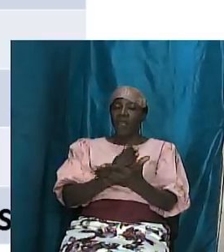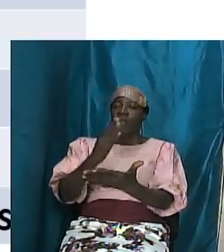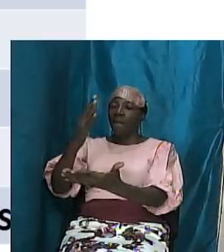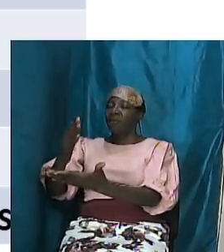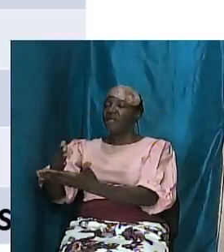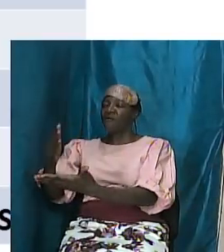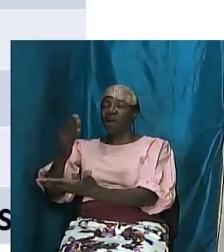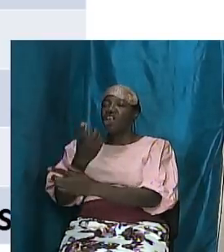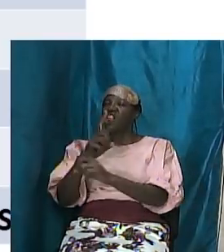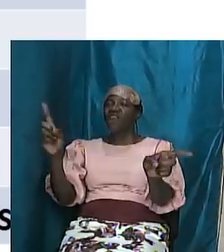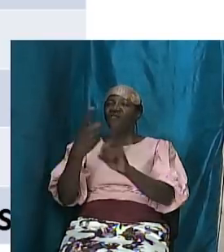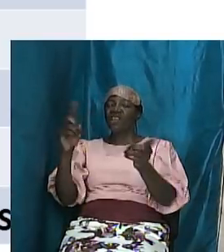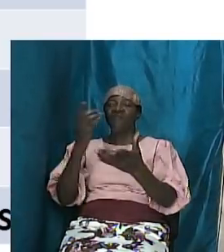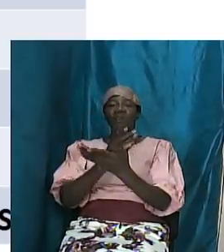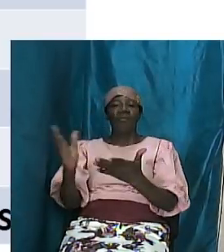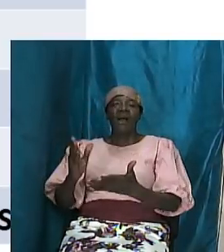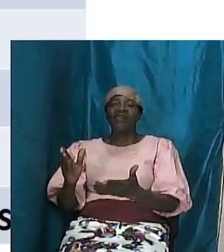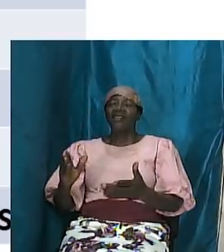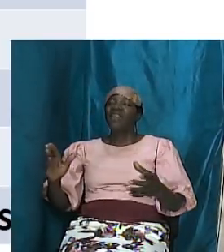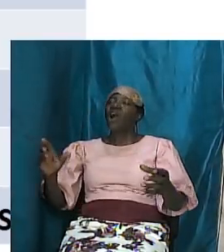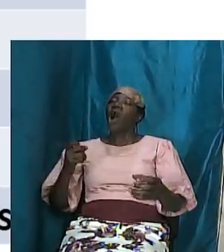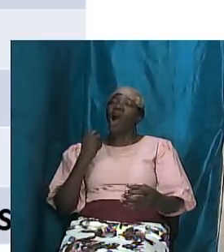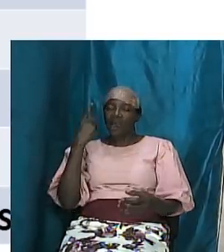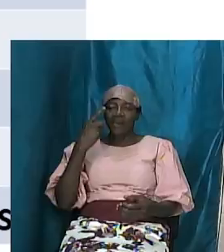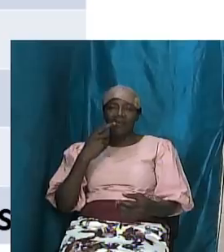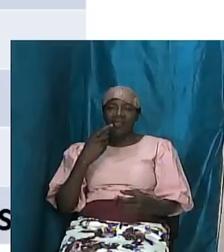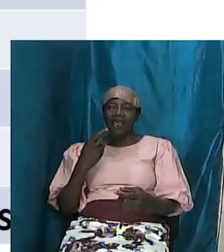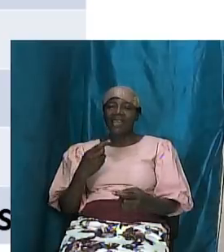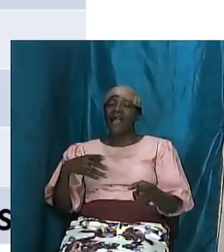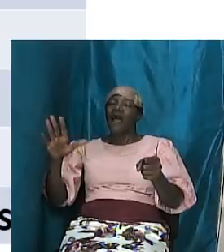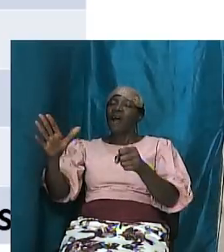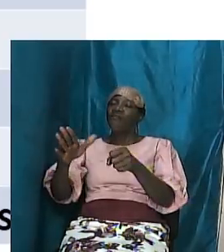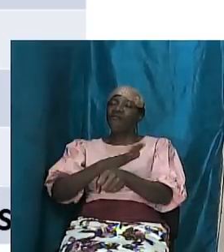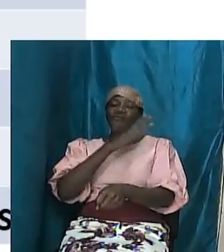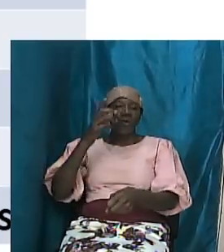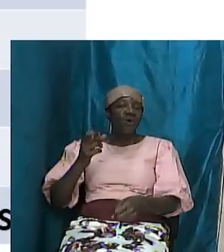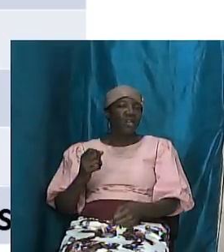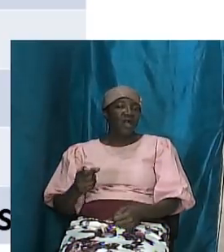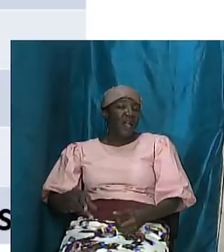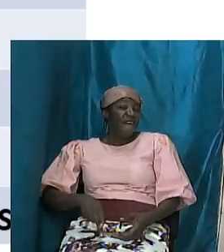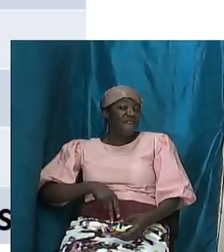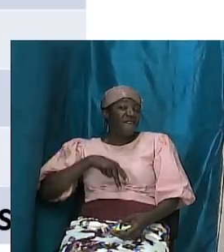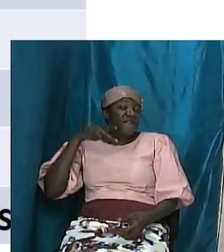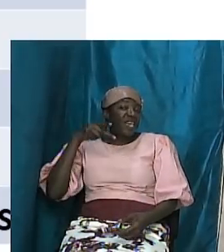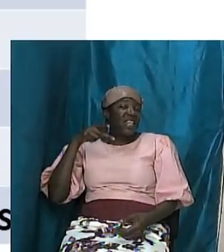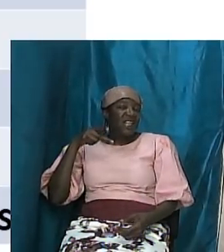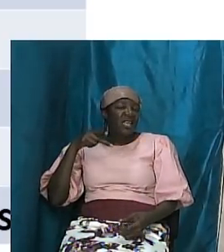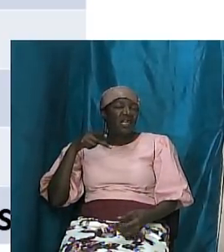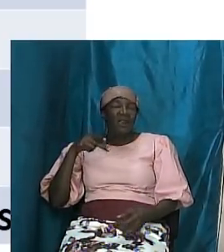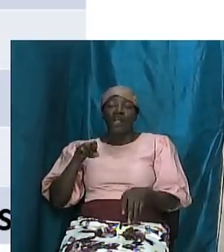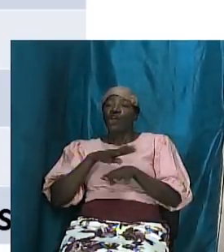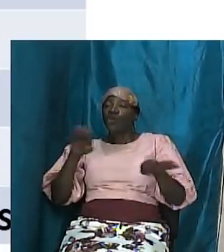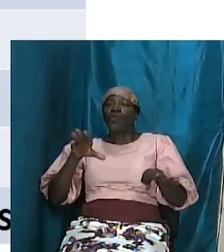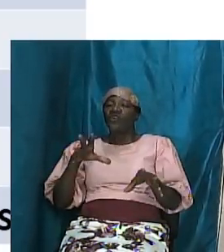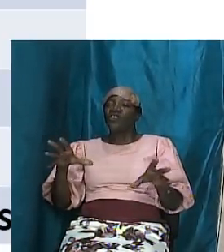we get a full feel for everything that is contained in the big book. It's difficult to just bite a